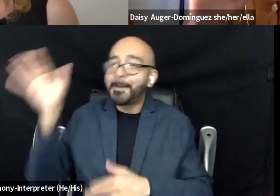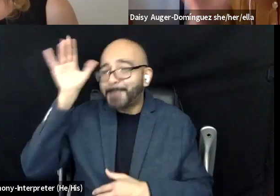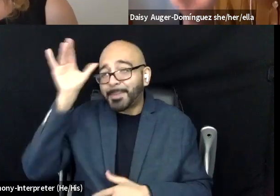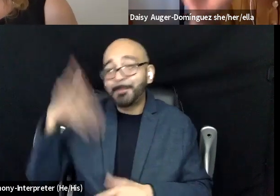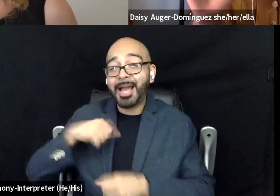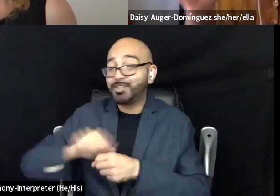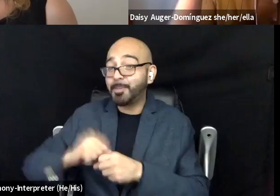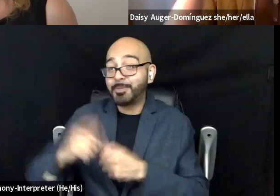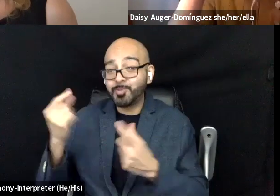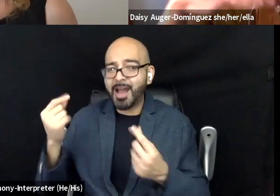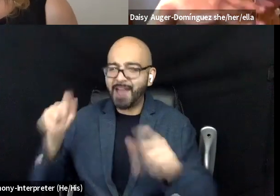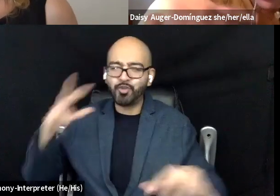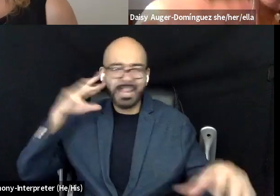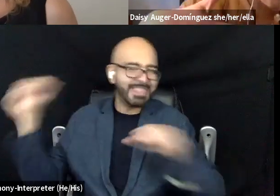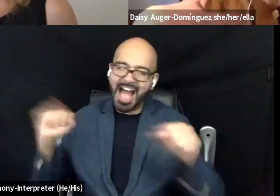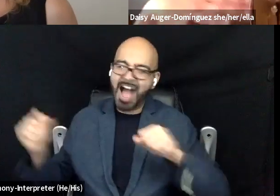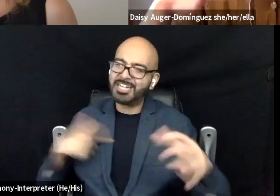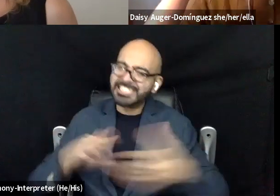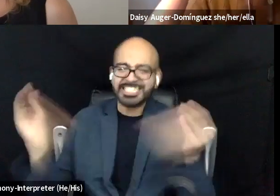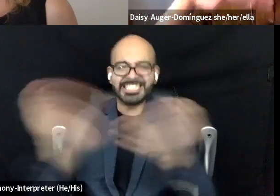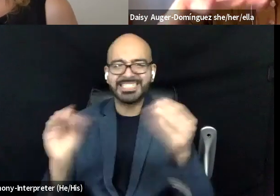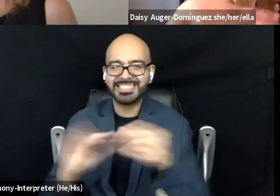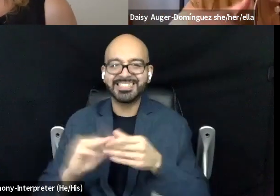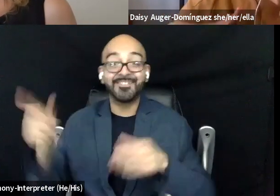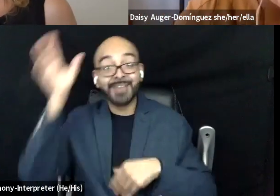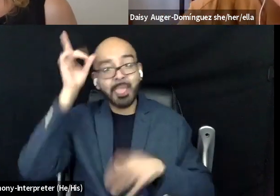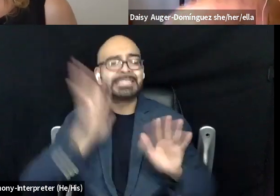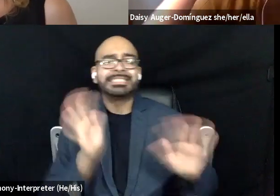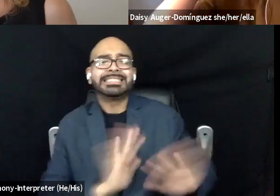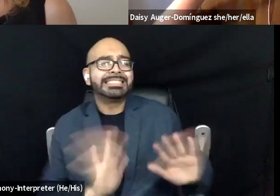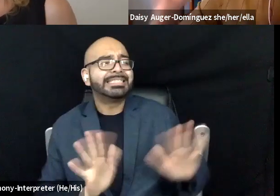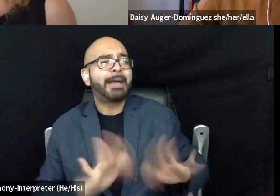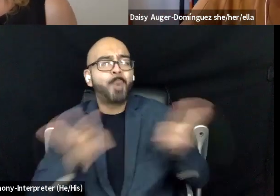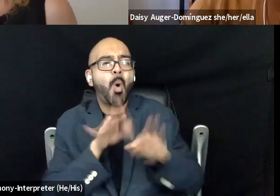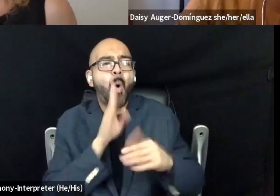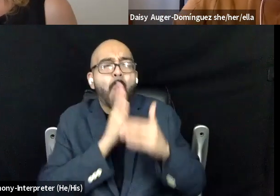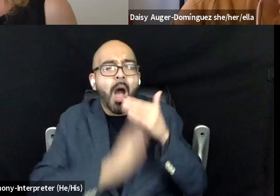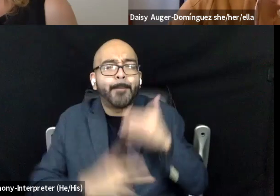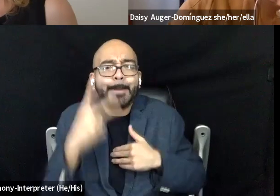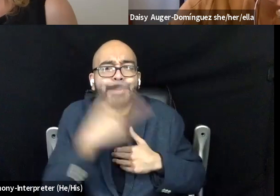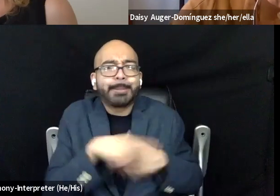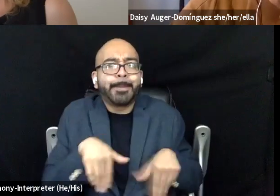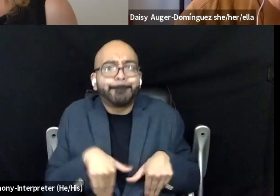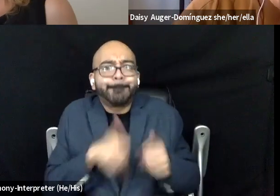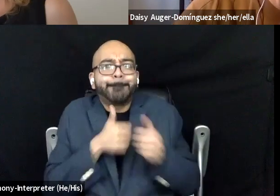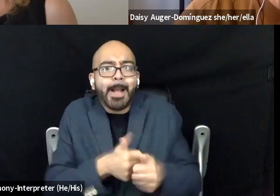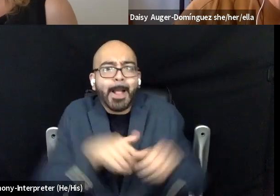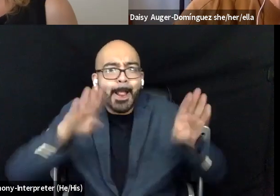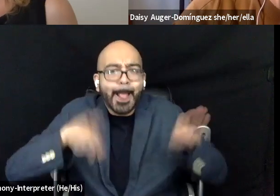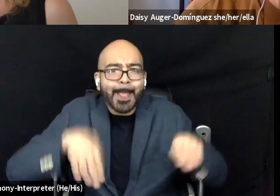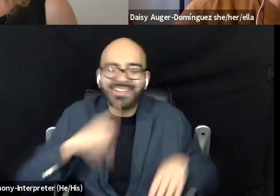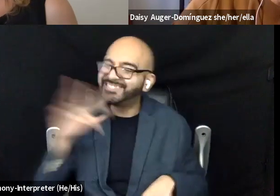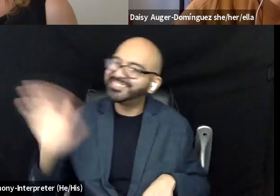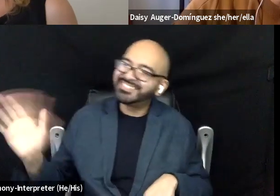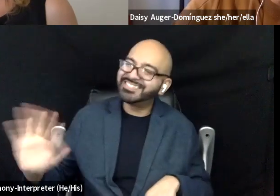He's like, no, Mina, just keep your head down and do your job. Like, that's, you'll be okay if you do that. But I have worked in organizations